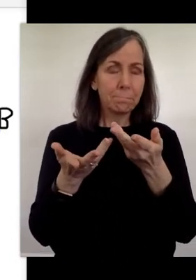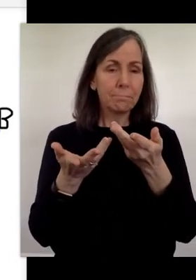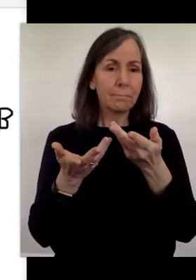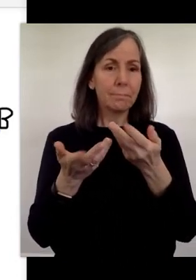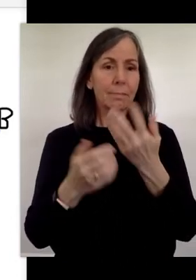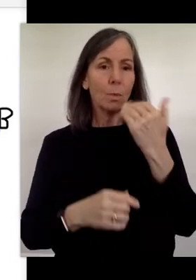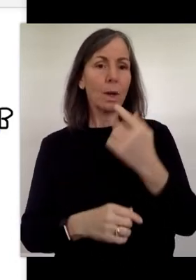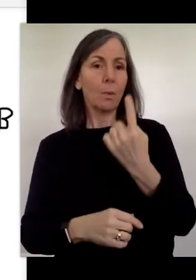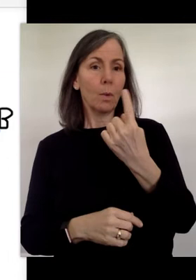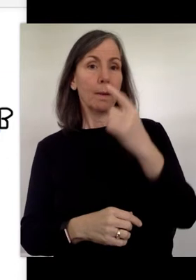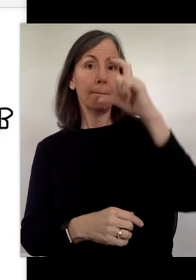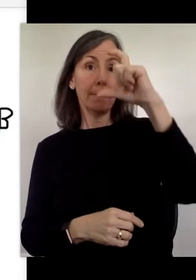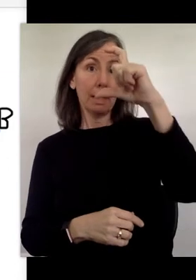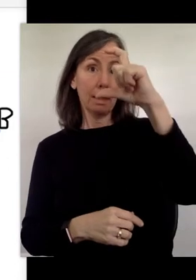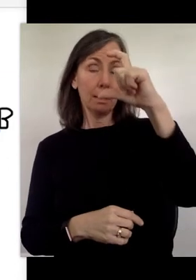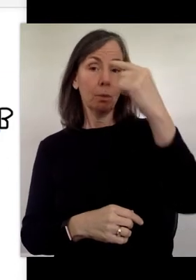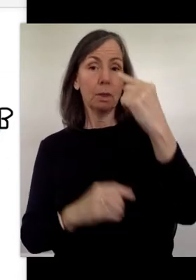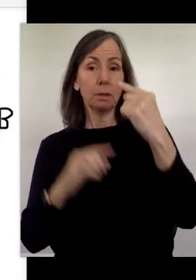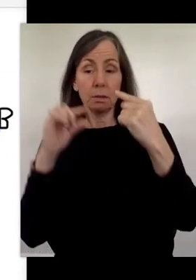lowercase,